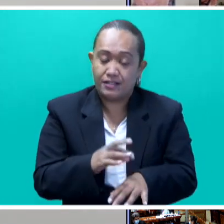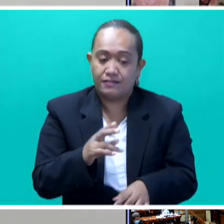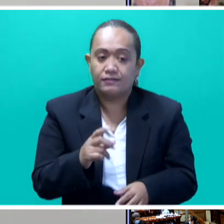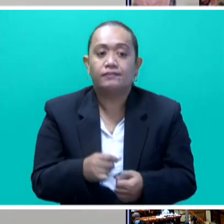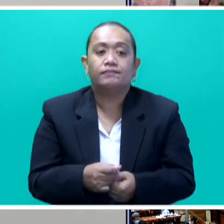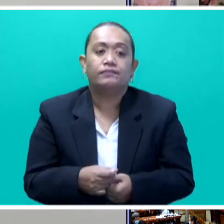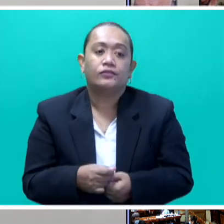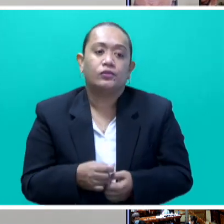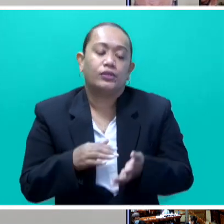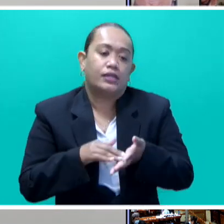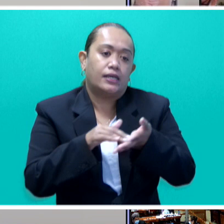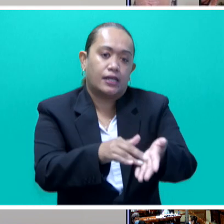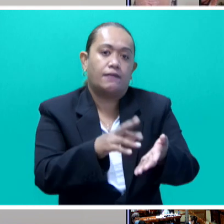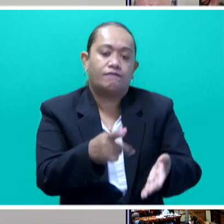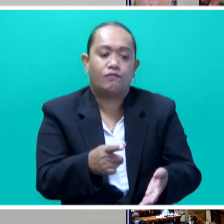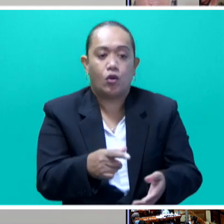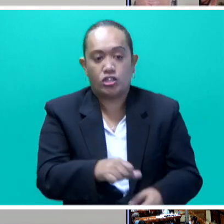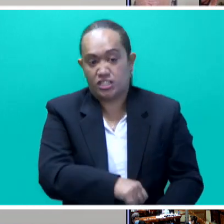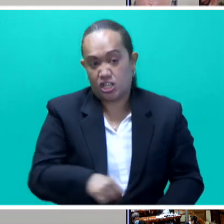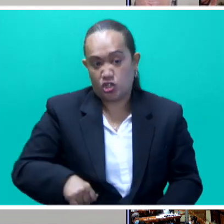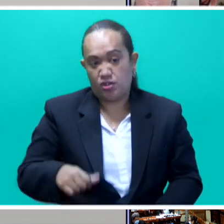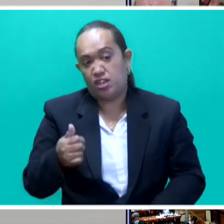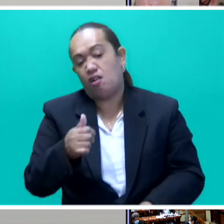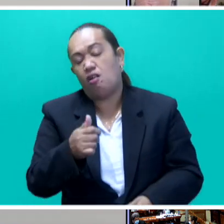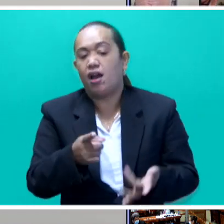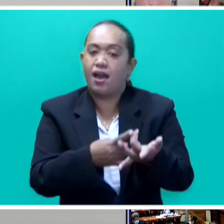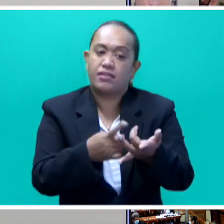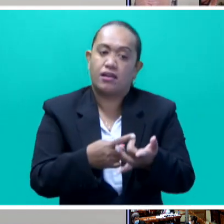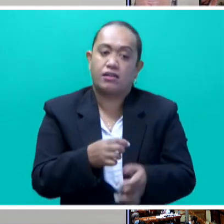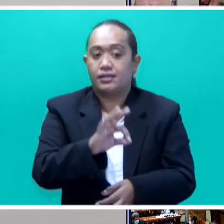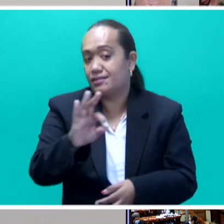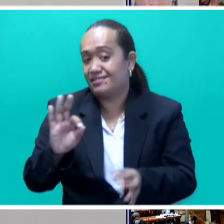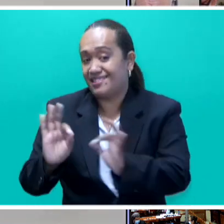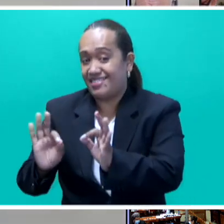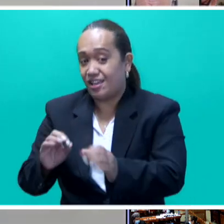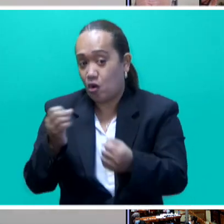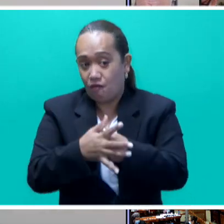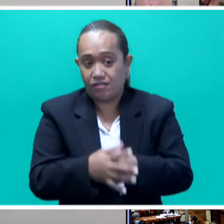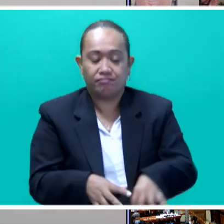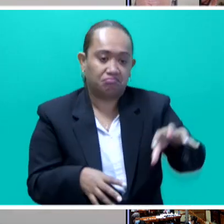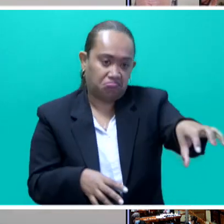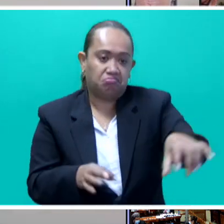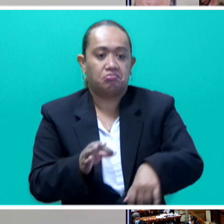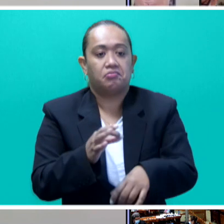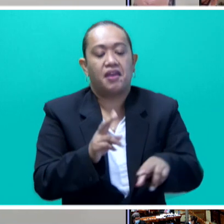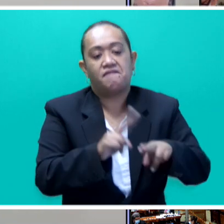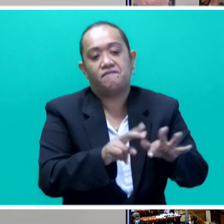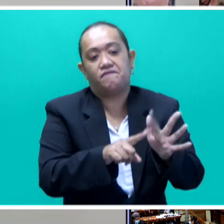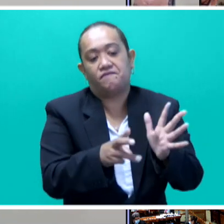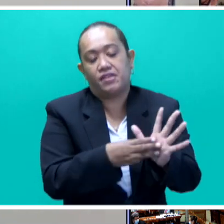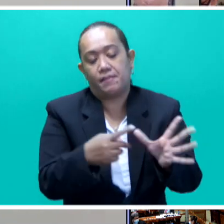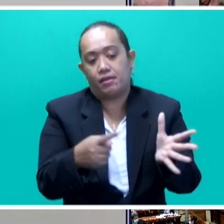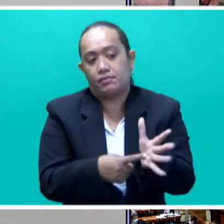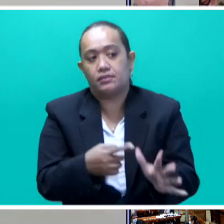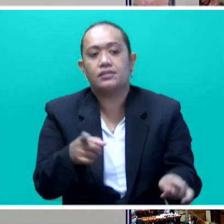surgeries. Mr. Speaker, sir, as announced in the budget, also with respect to transport, if your vehicle registration had expired